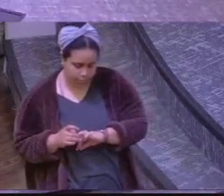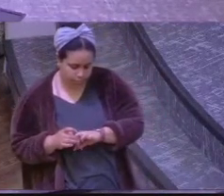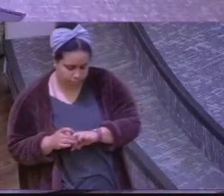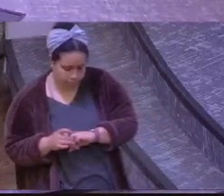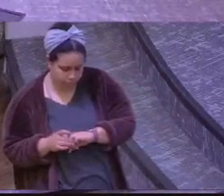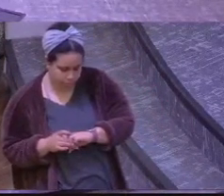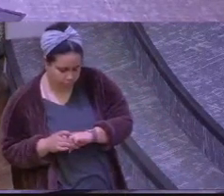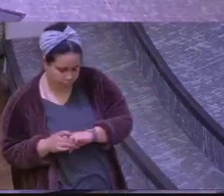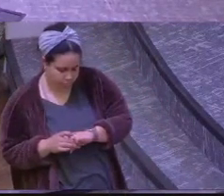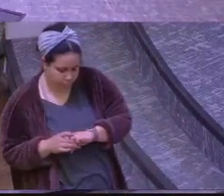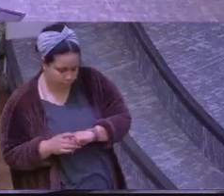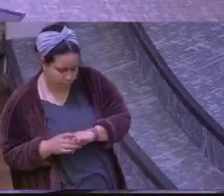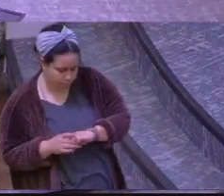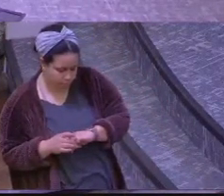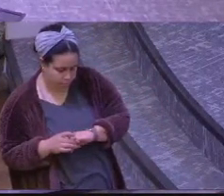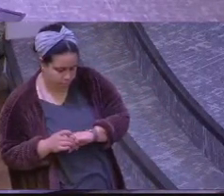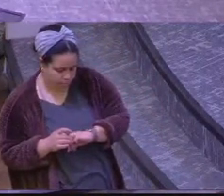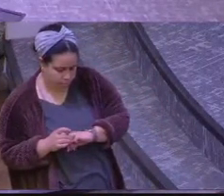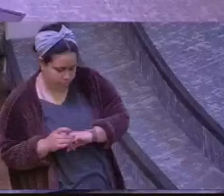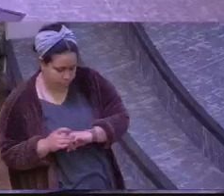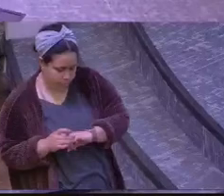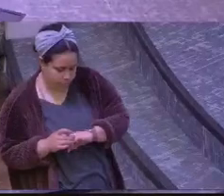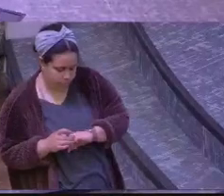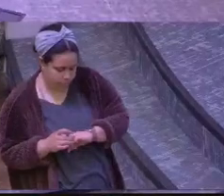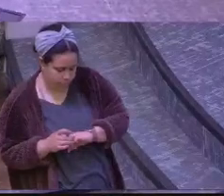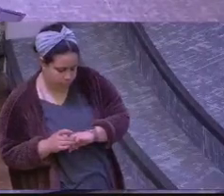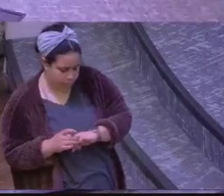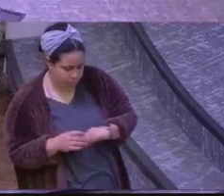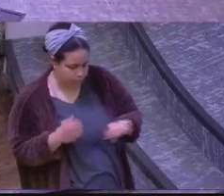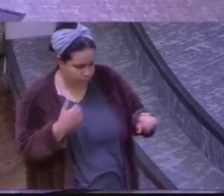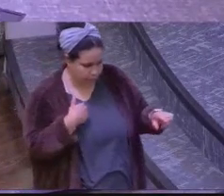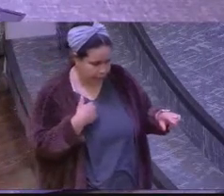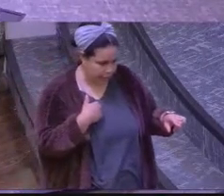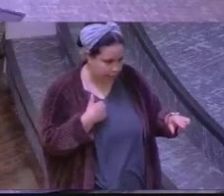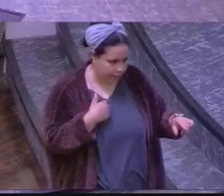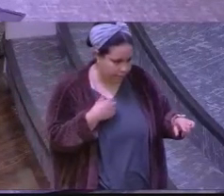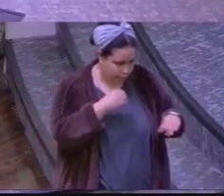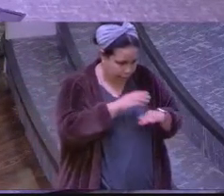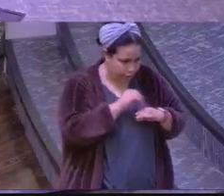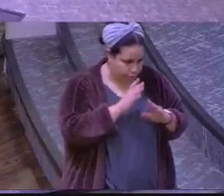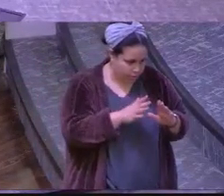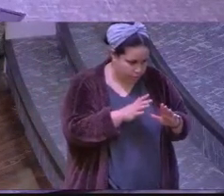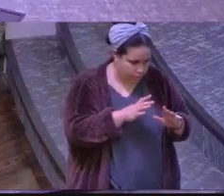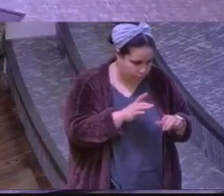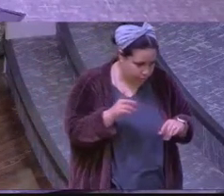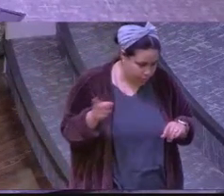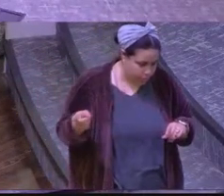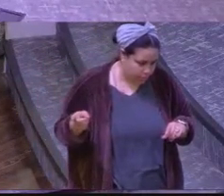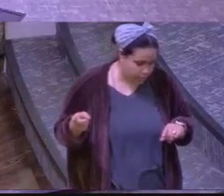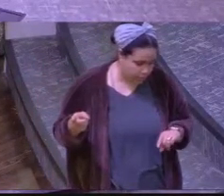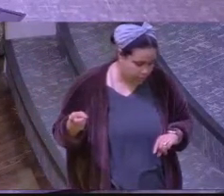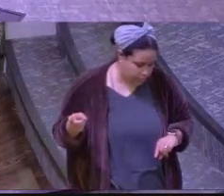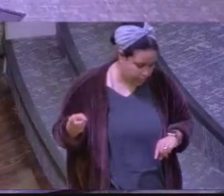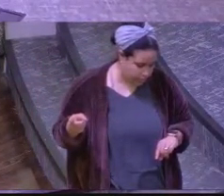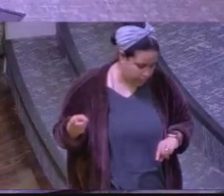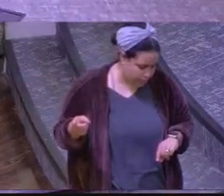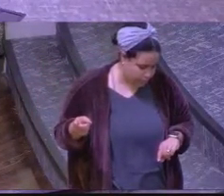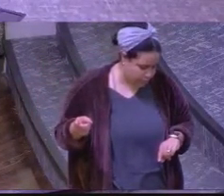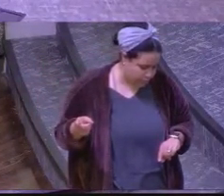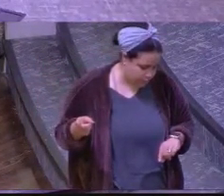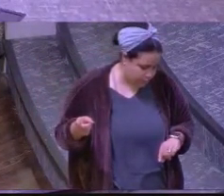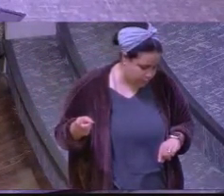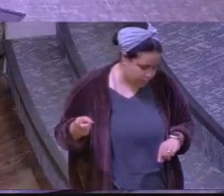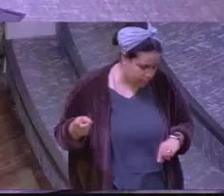was assigned to that school? There is no, there is a counselor? Mm-hmm. Okay, that will go with the CCS Learning